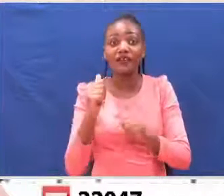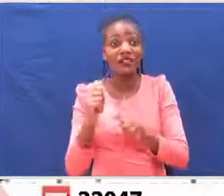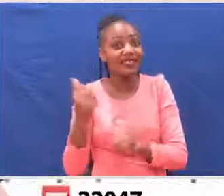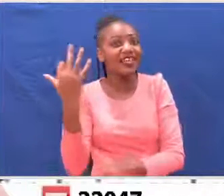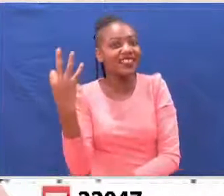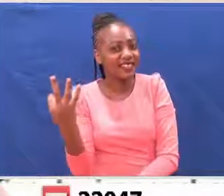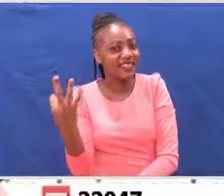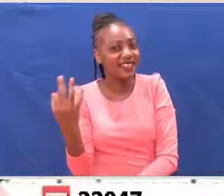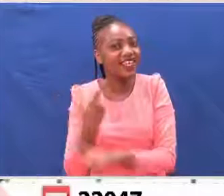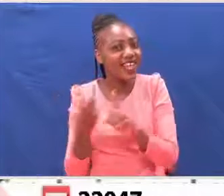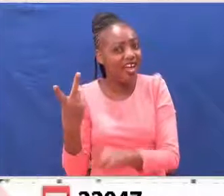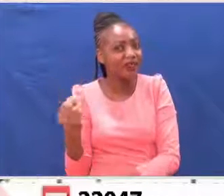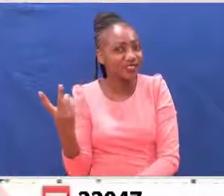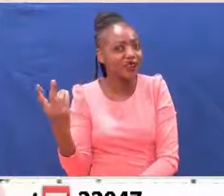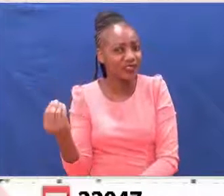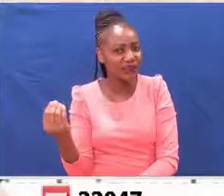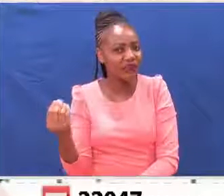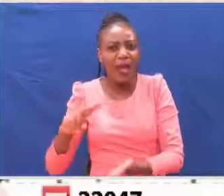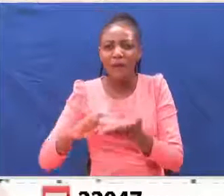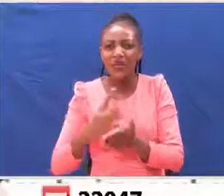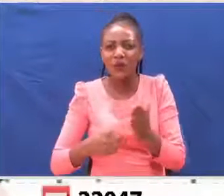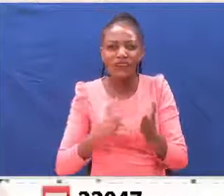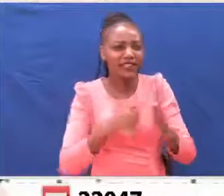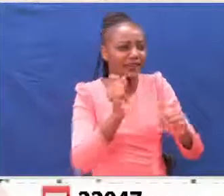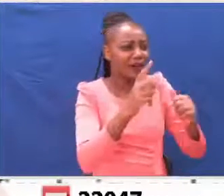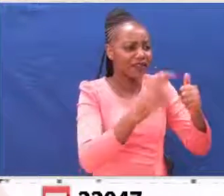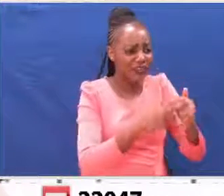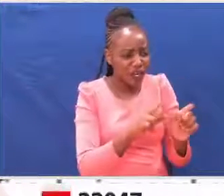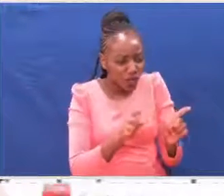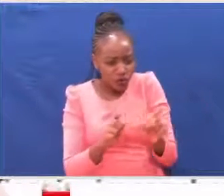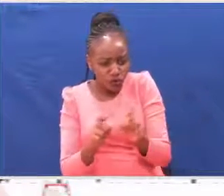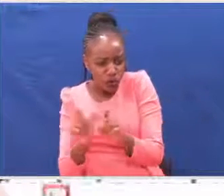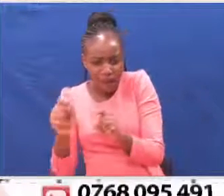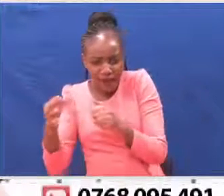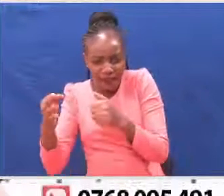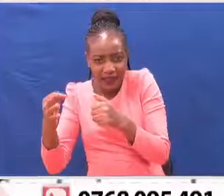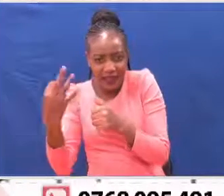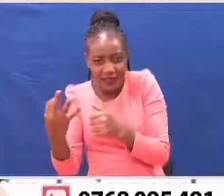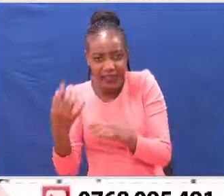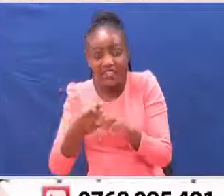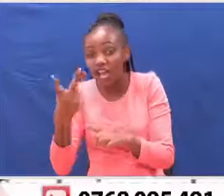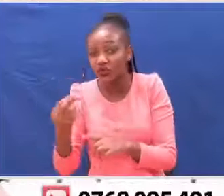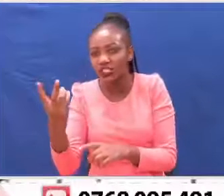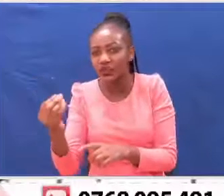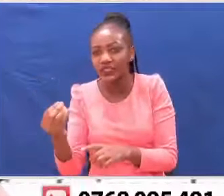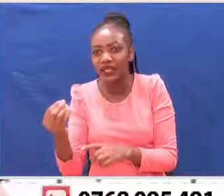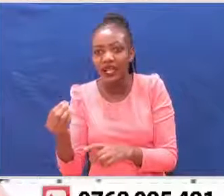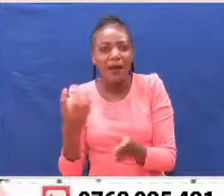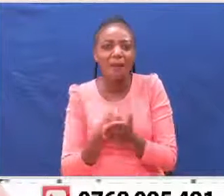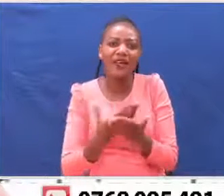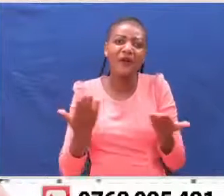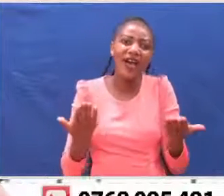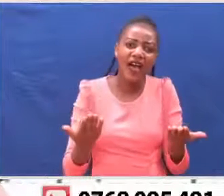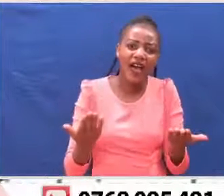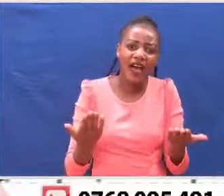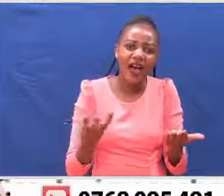March 2020. So from July to the month of March 2020, was there COVID